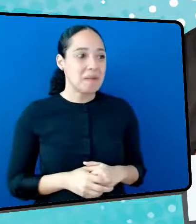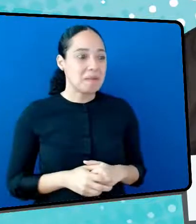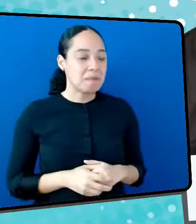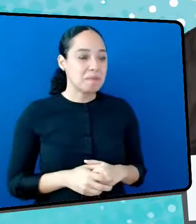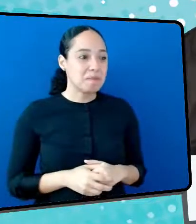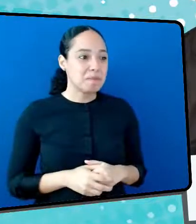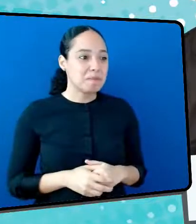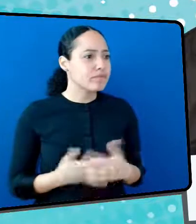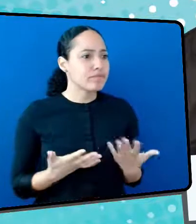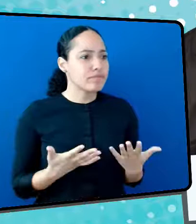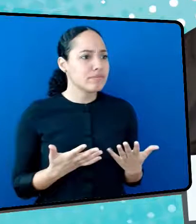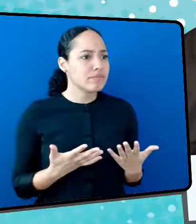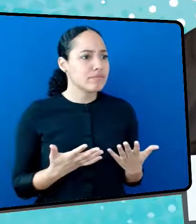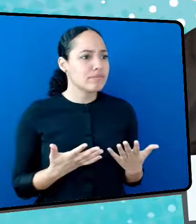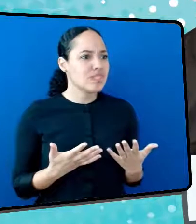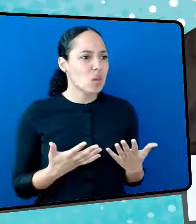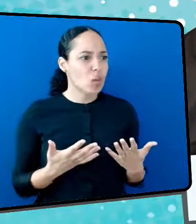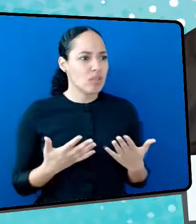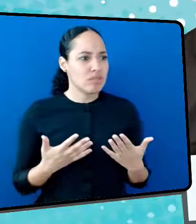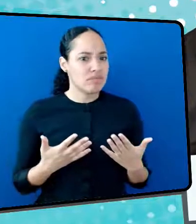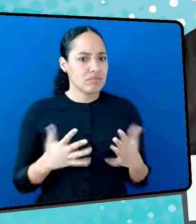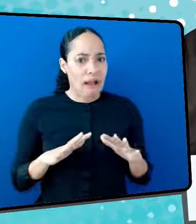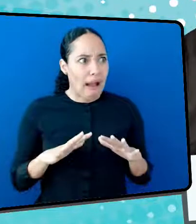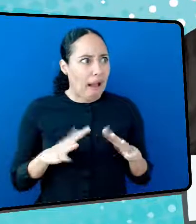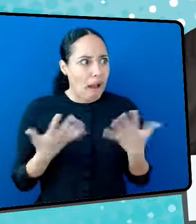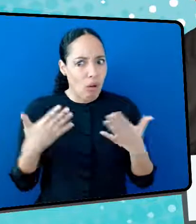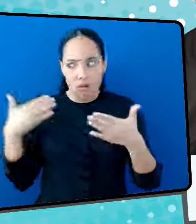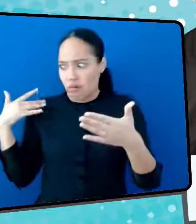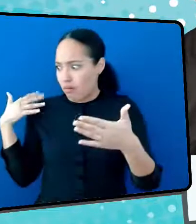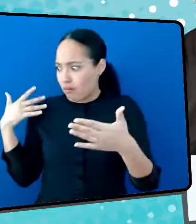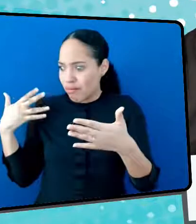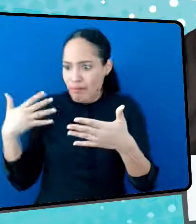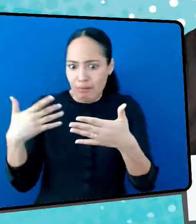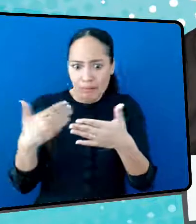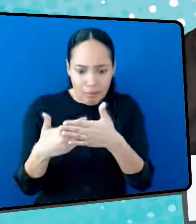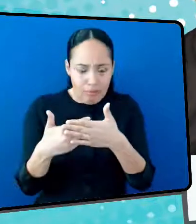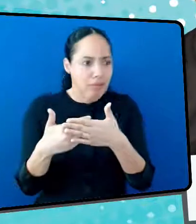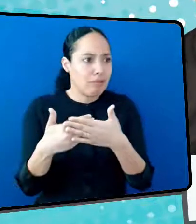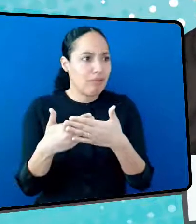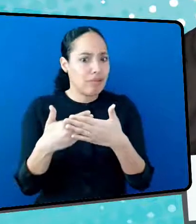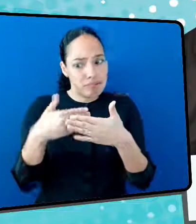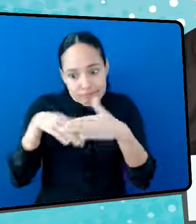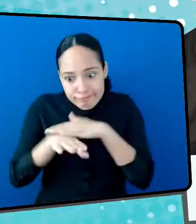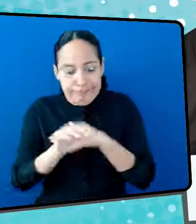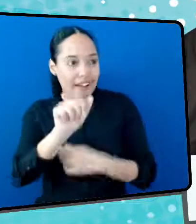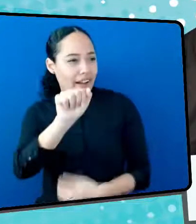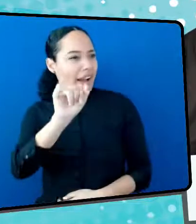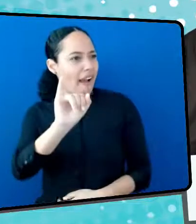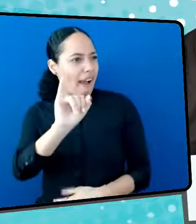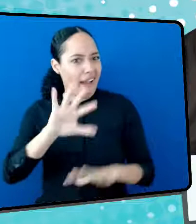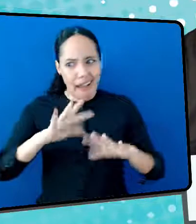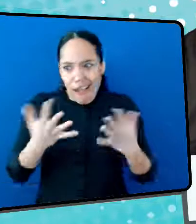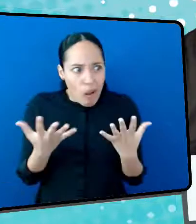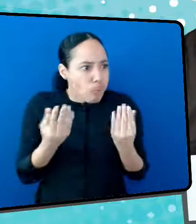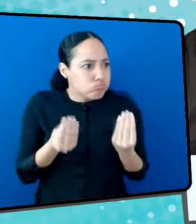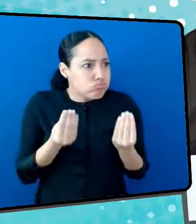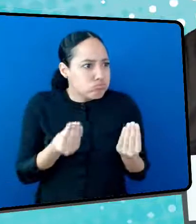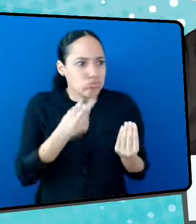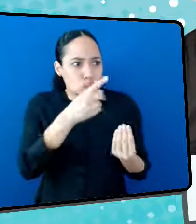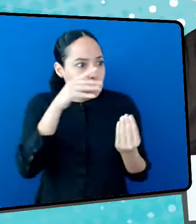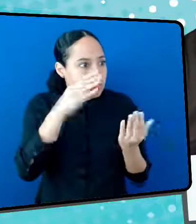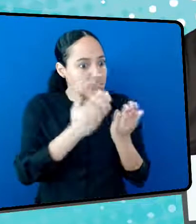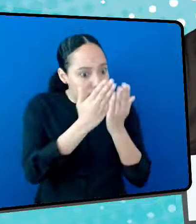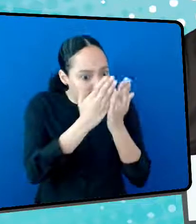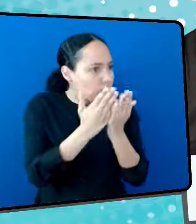But how did you get to this stage in your career? What did you study? What career changes did you go through?